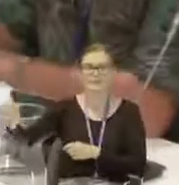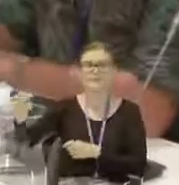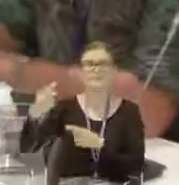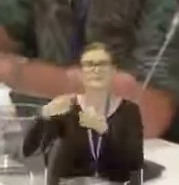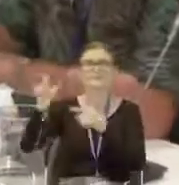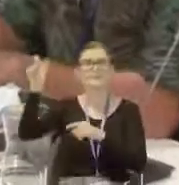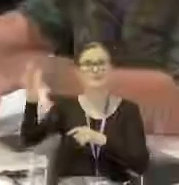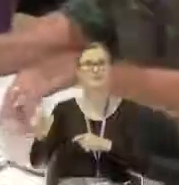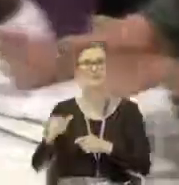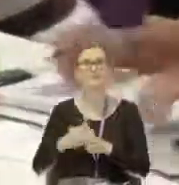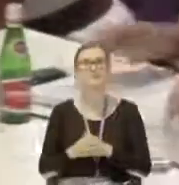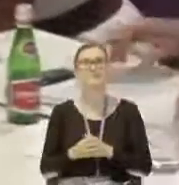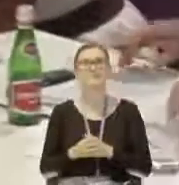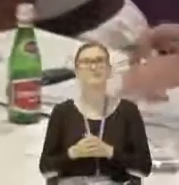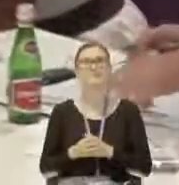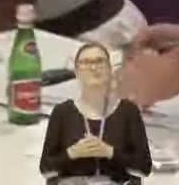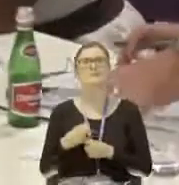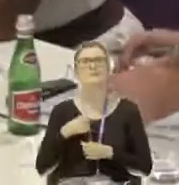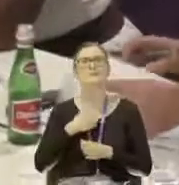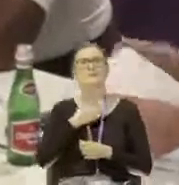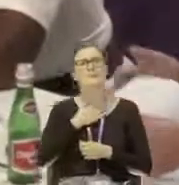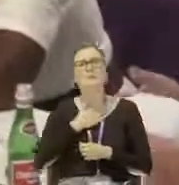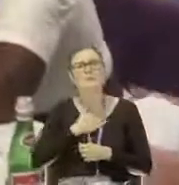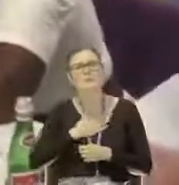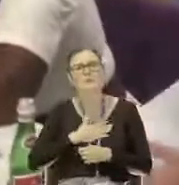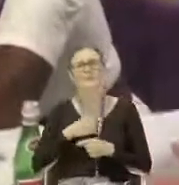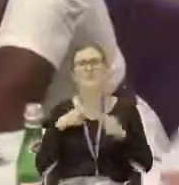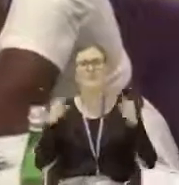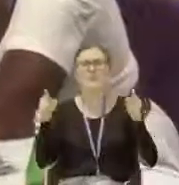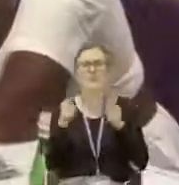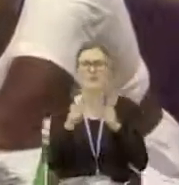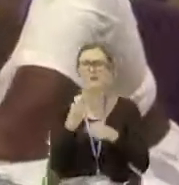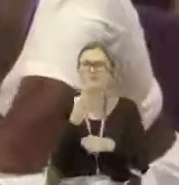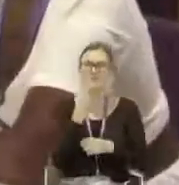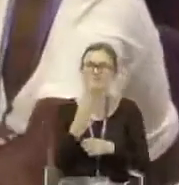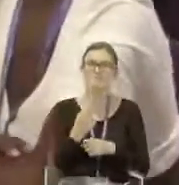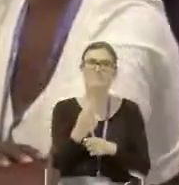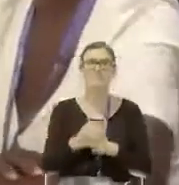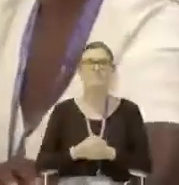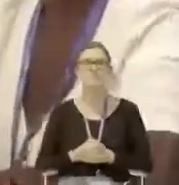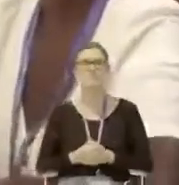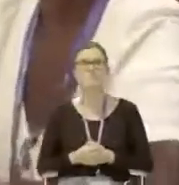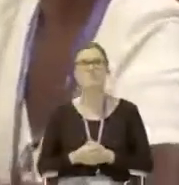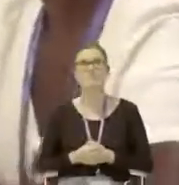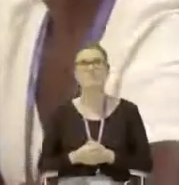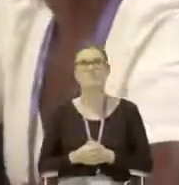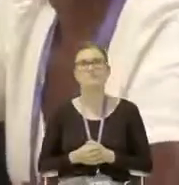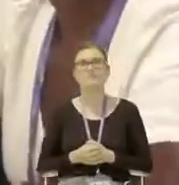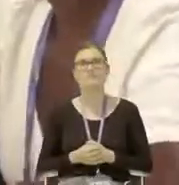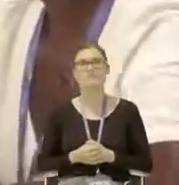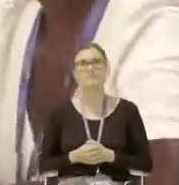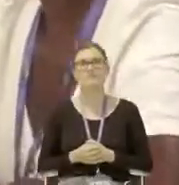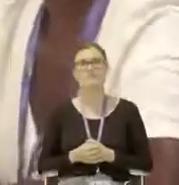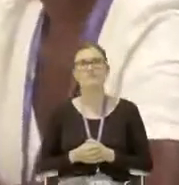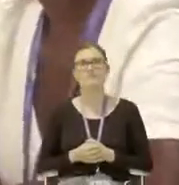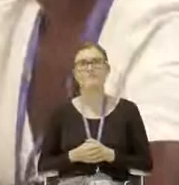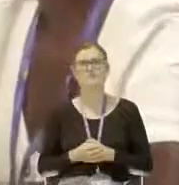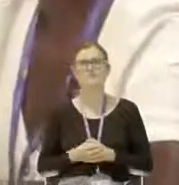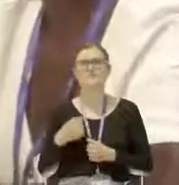my comment relates to some very important contributions that Mayor Claudia Lopez of